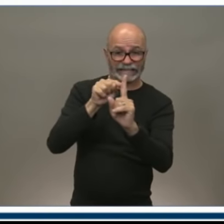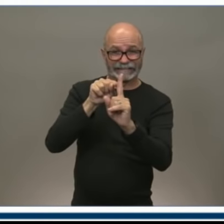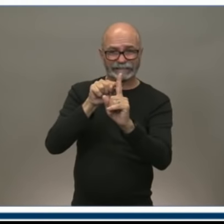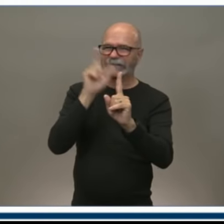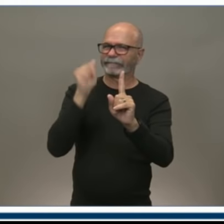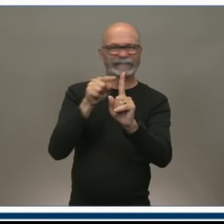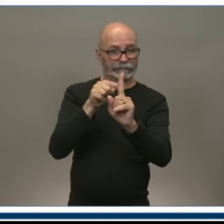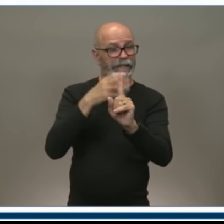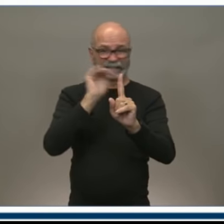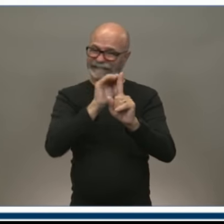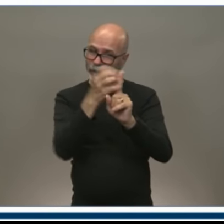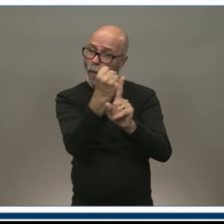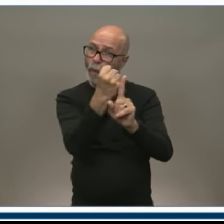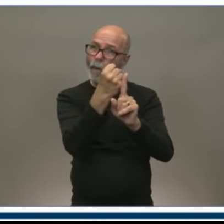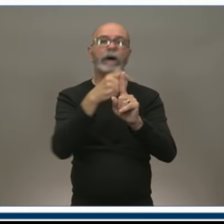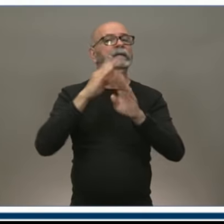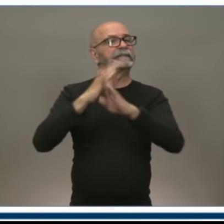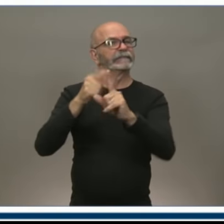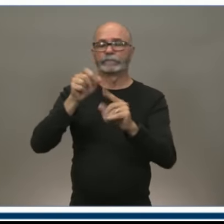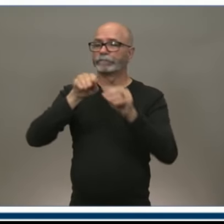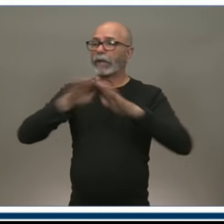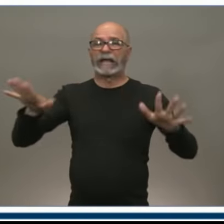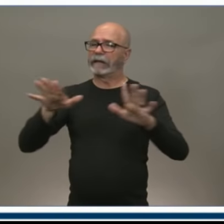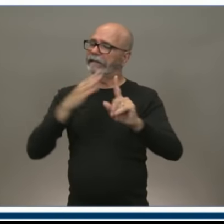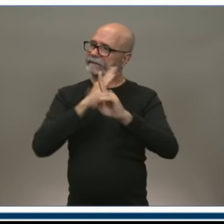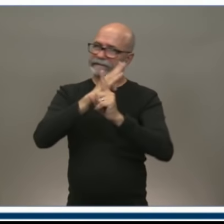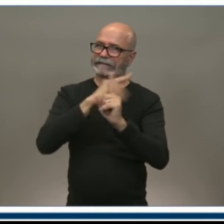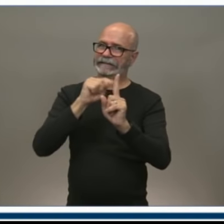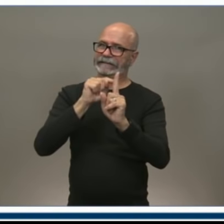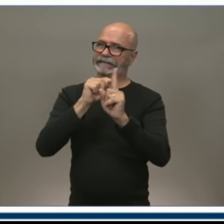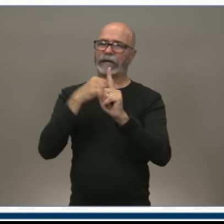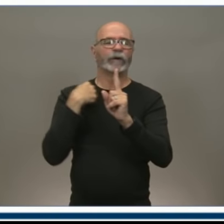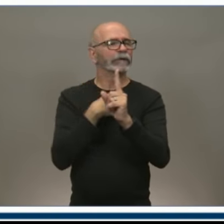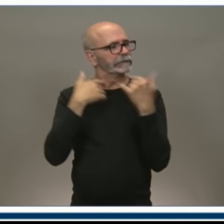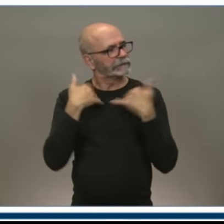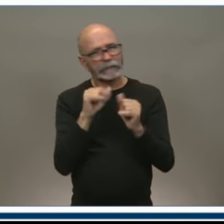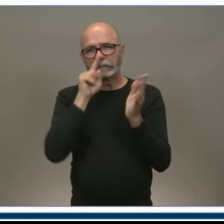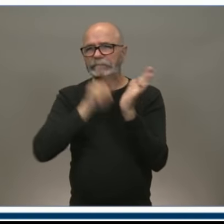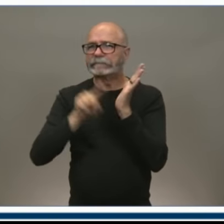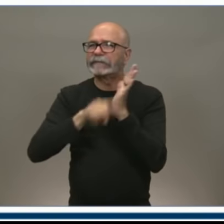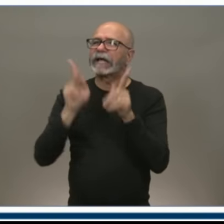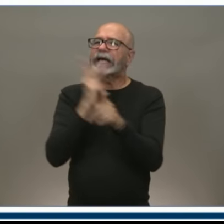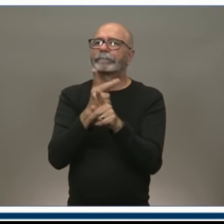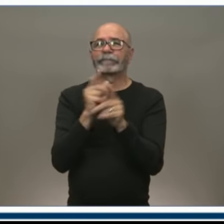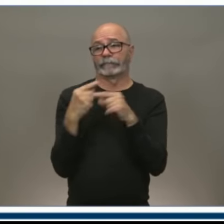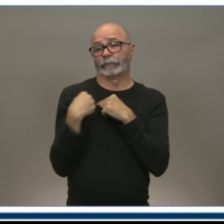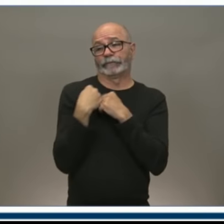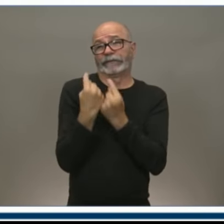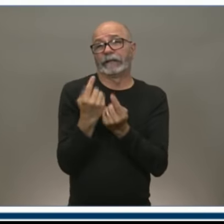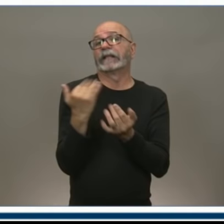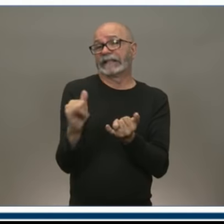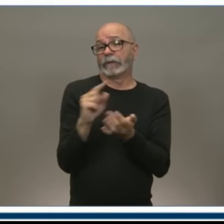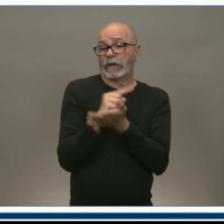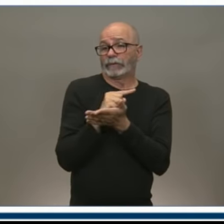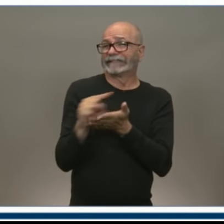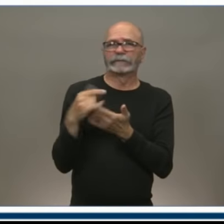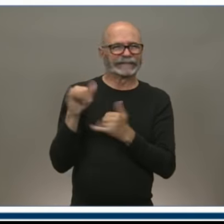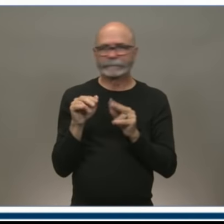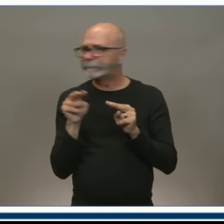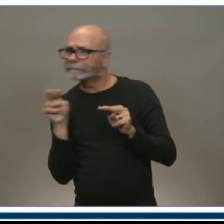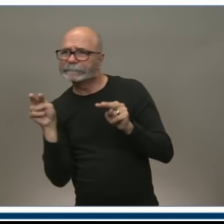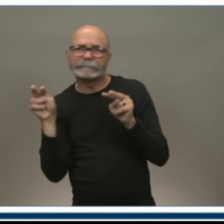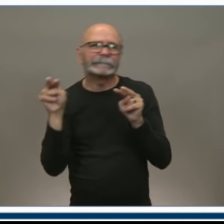and we're still doing that with the way we responded this last week. And so on Monday, we told you that